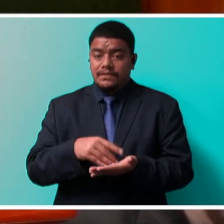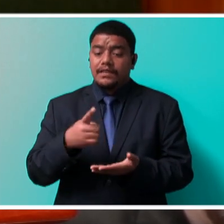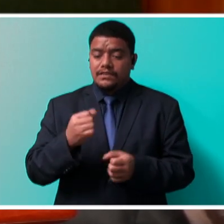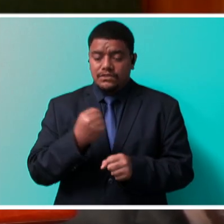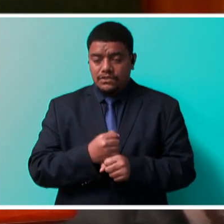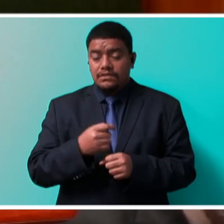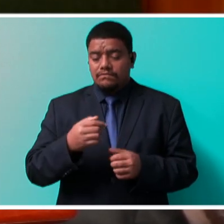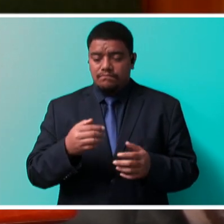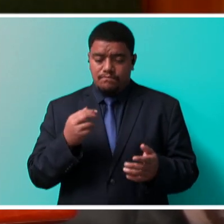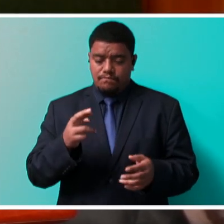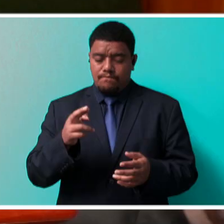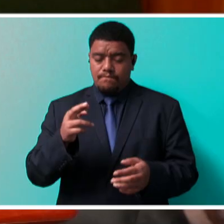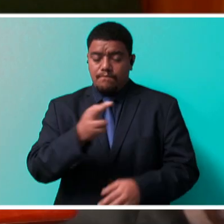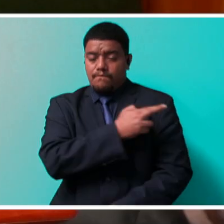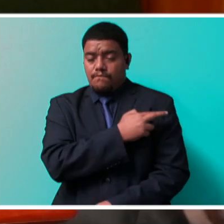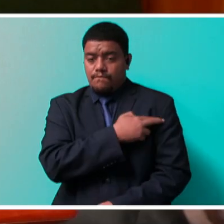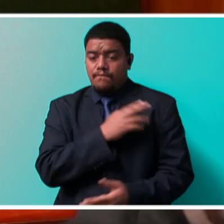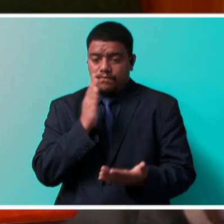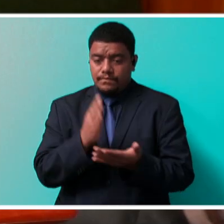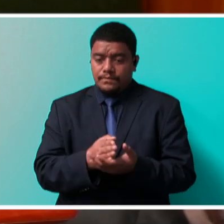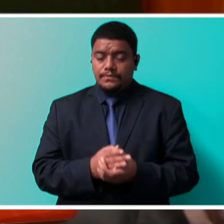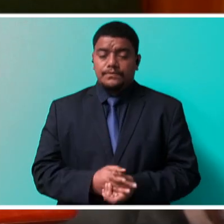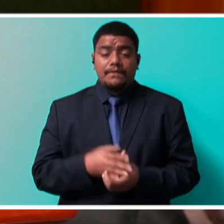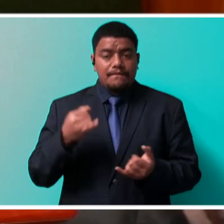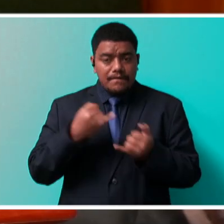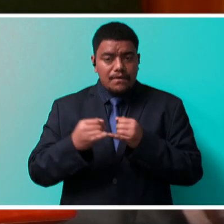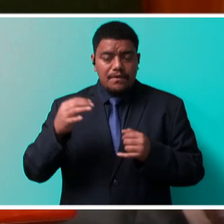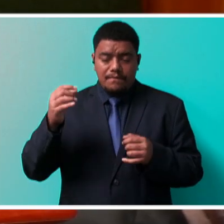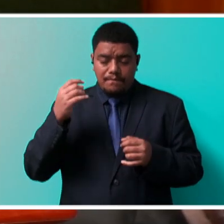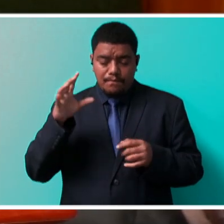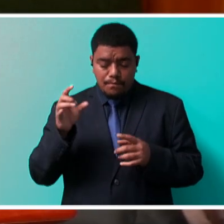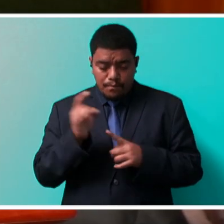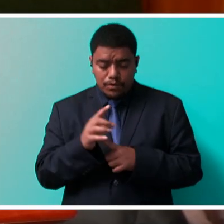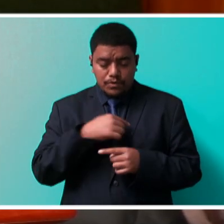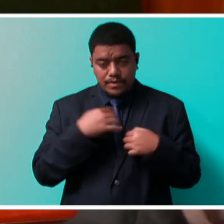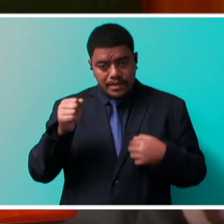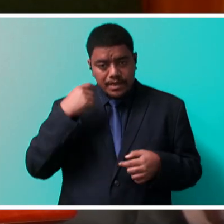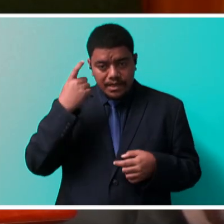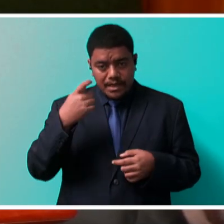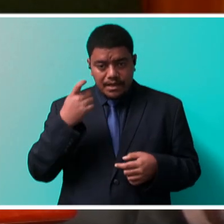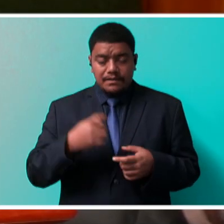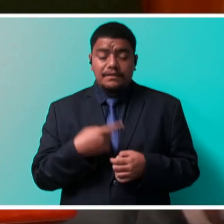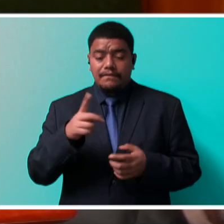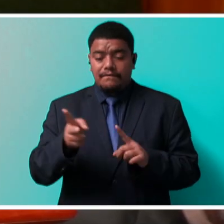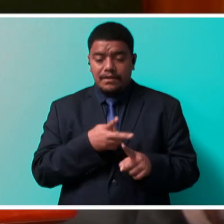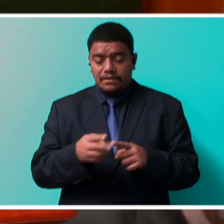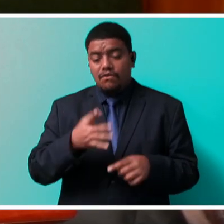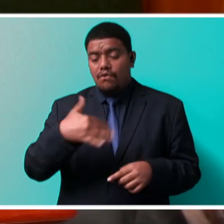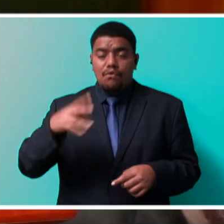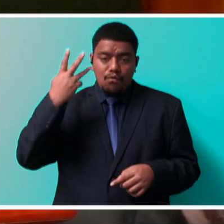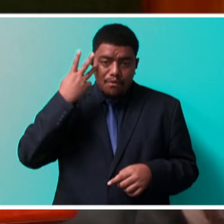gender-responsive approaches. Prevention remains equally critical. The National Action Plan for the Prevention of Violence Against All Women